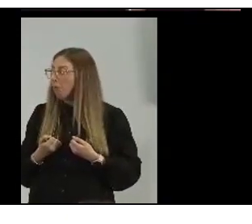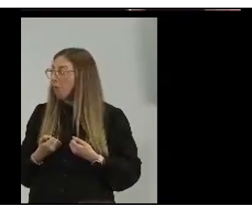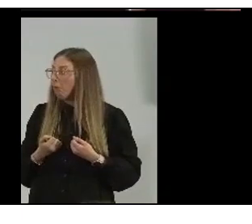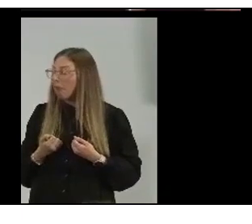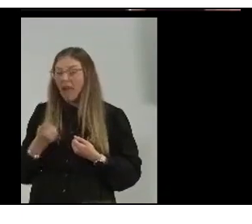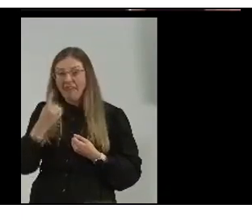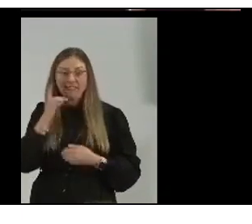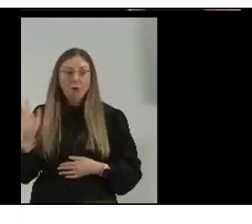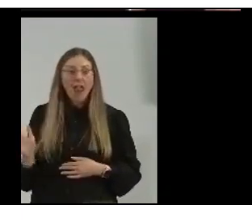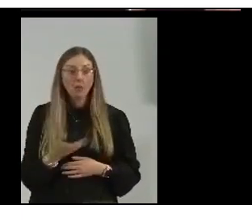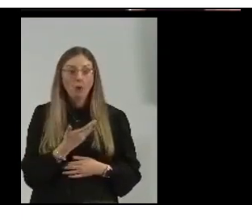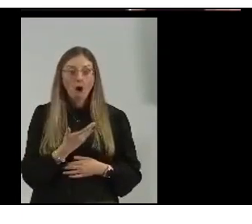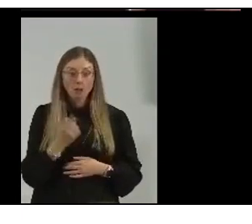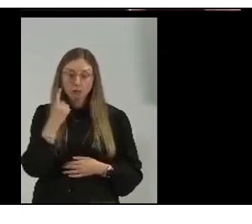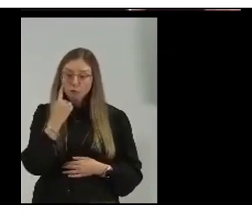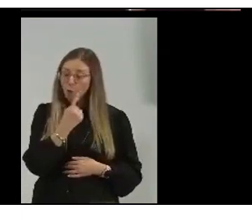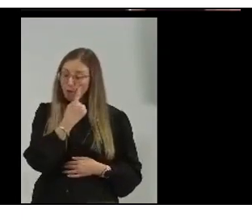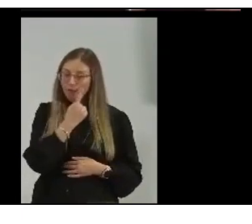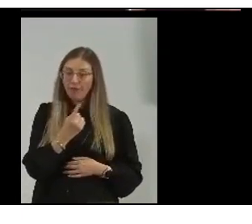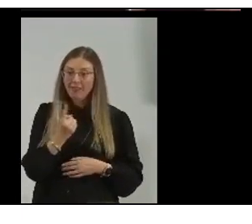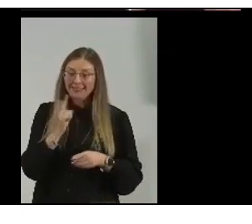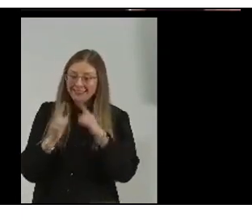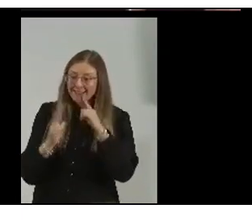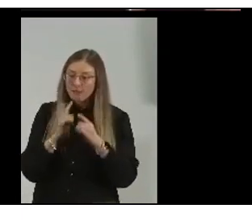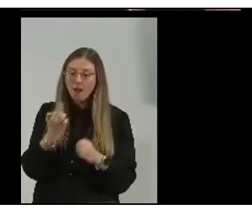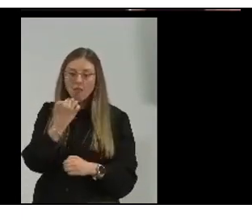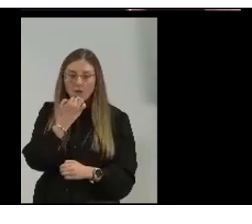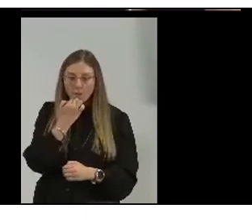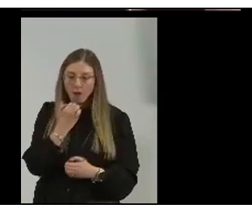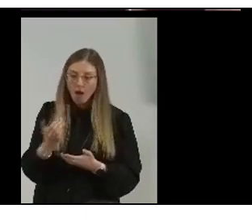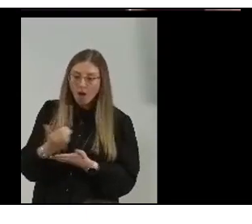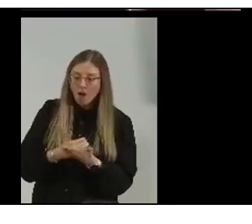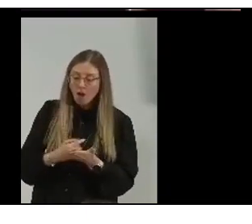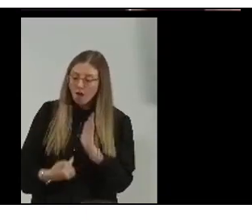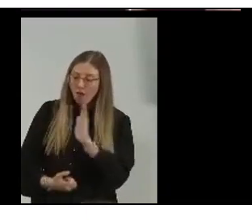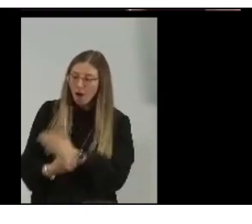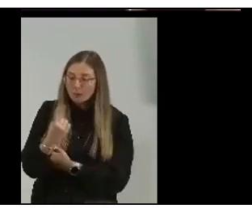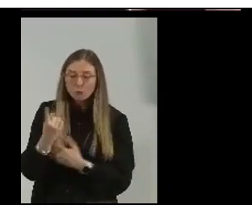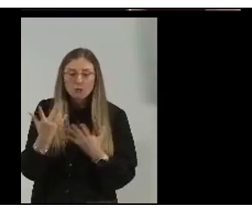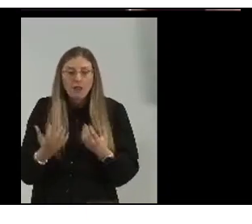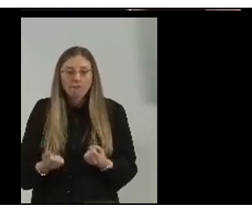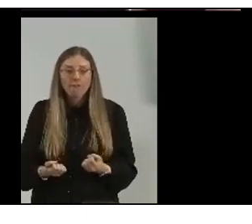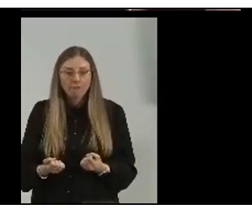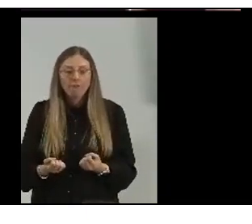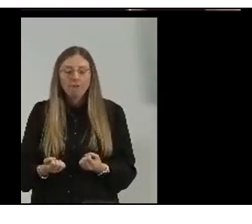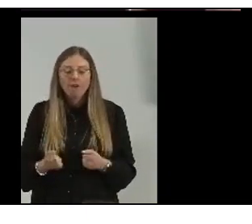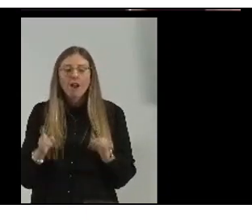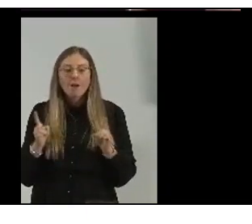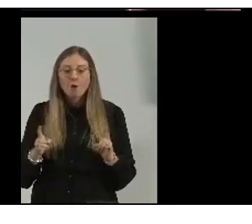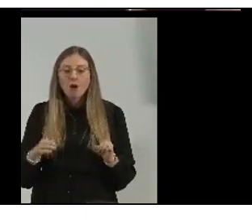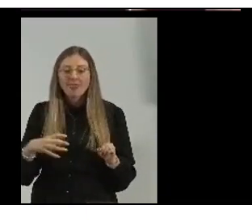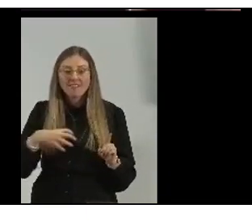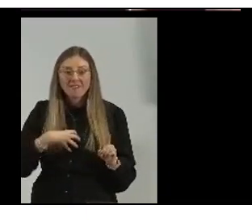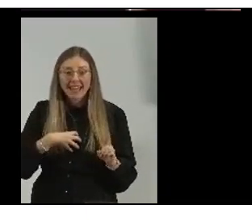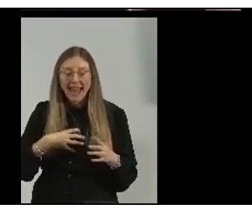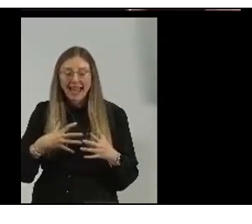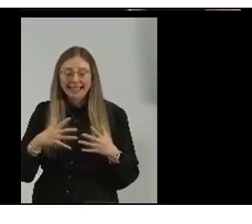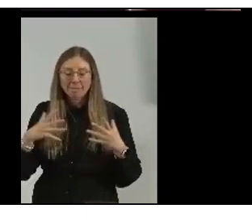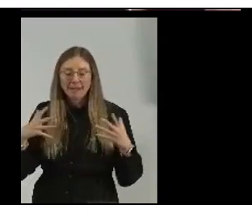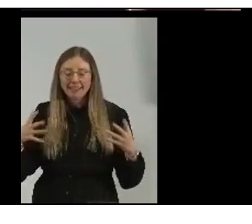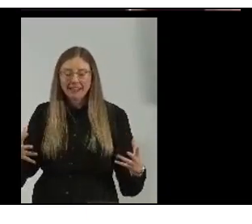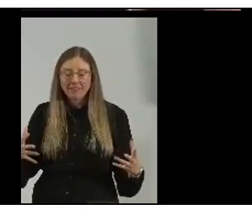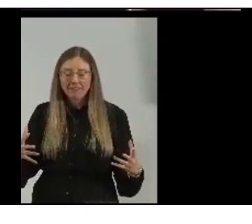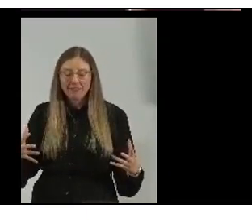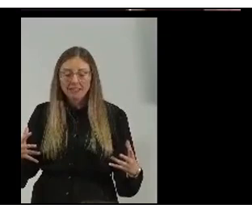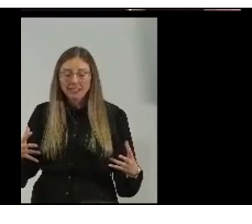for anyone, it's proven, the data is there, the numbers are there proving that it's an opportunity. And yet the fear is so big that in